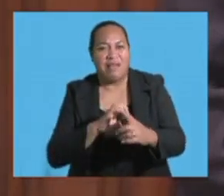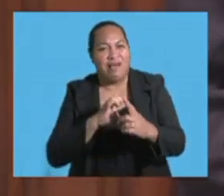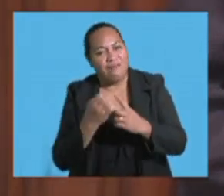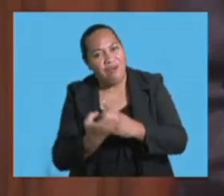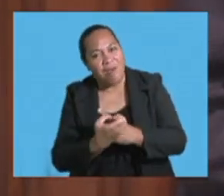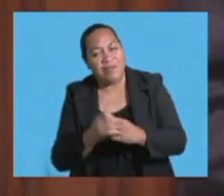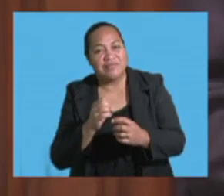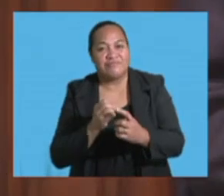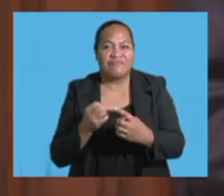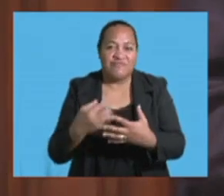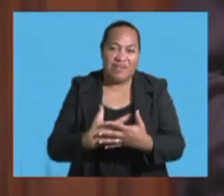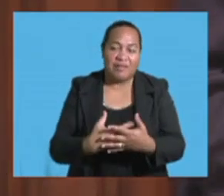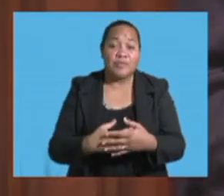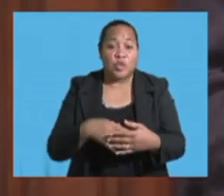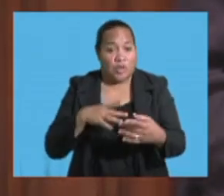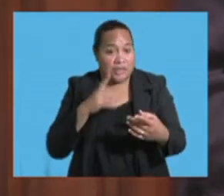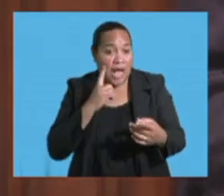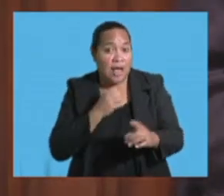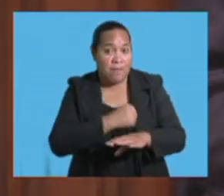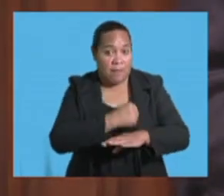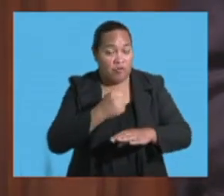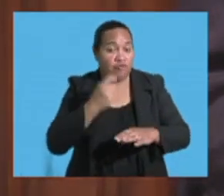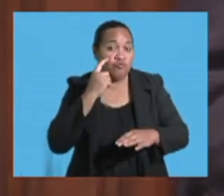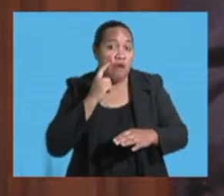various agricultural programs in the